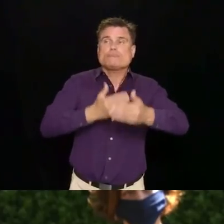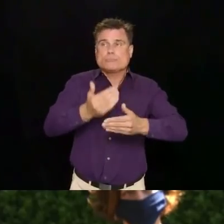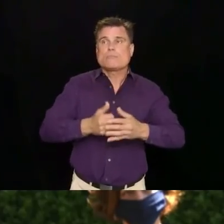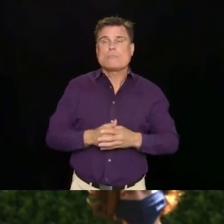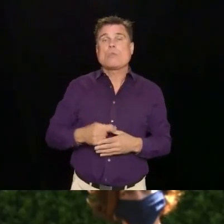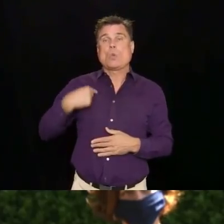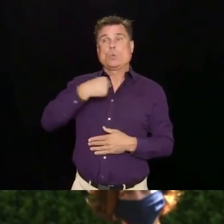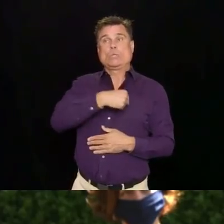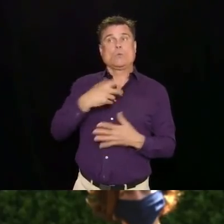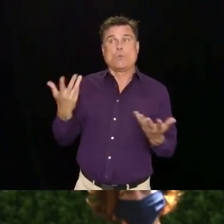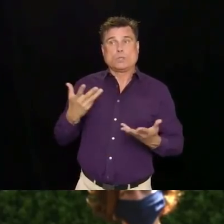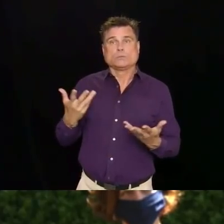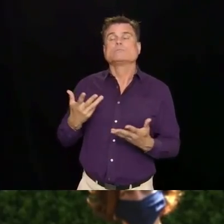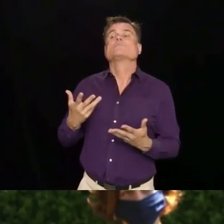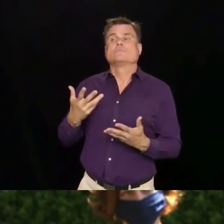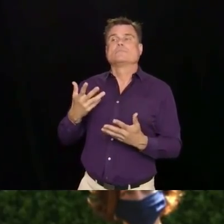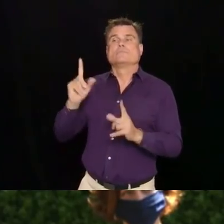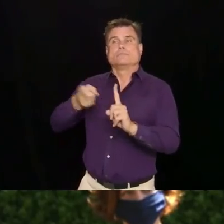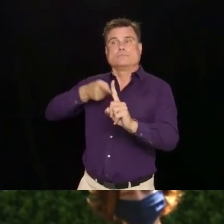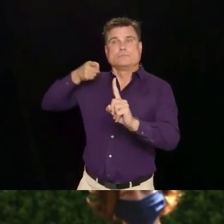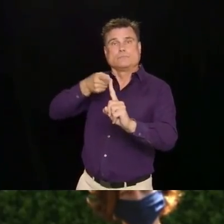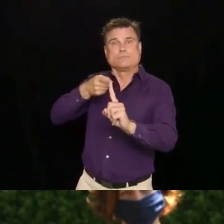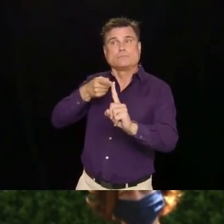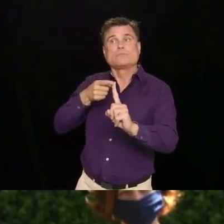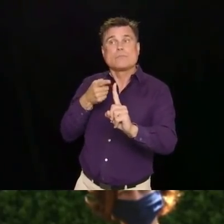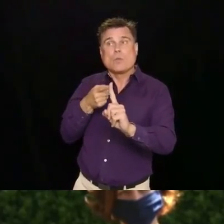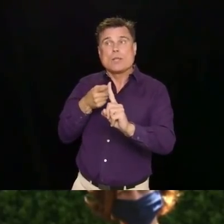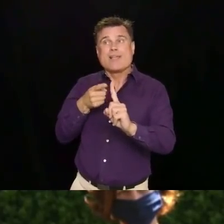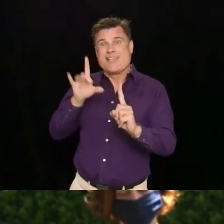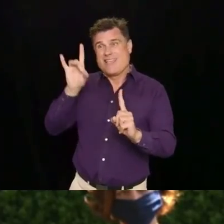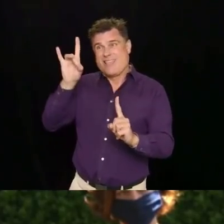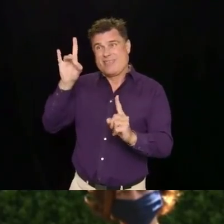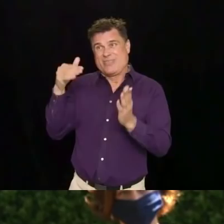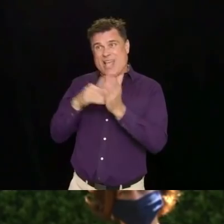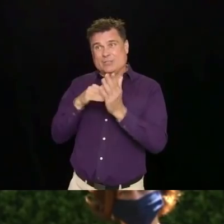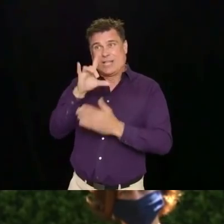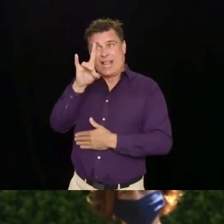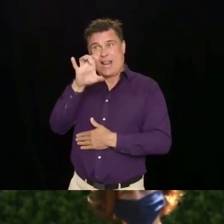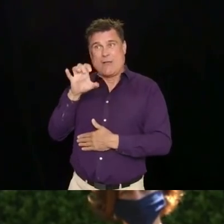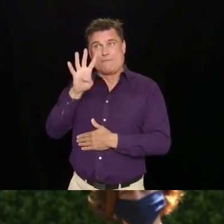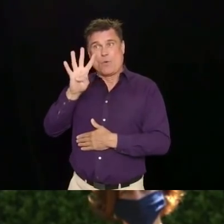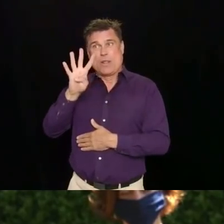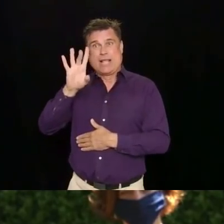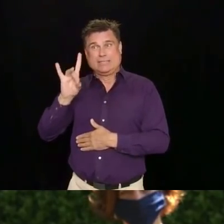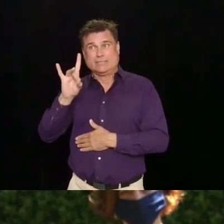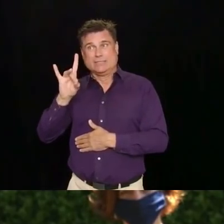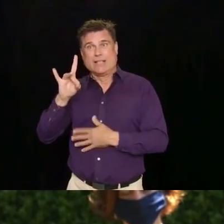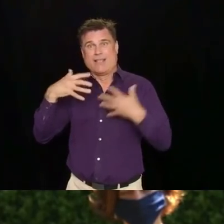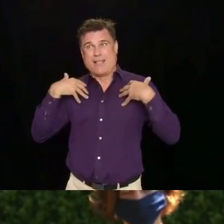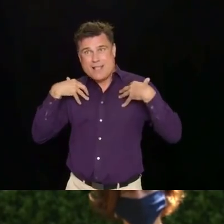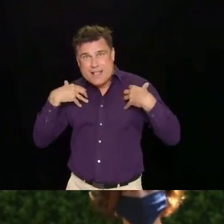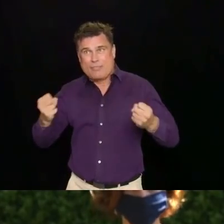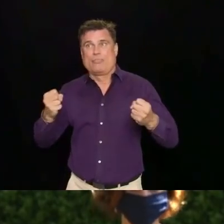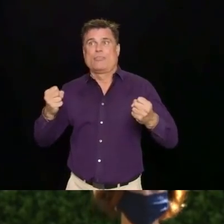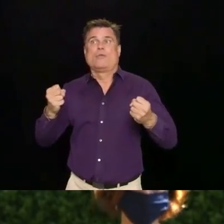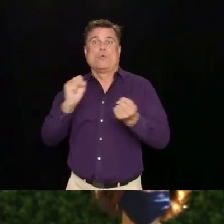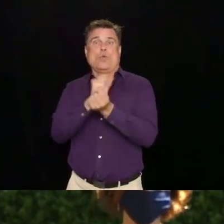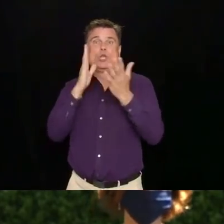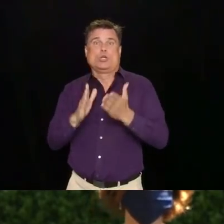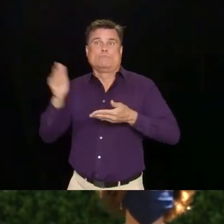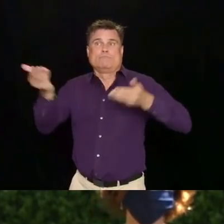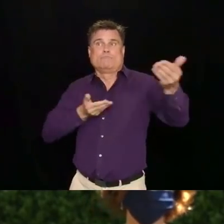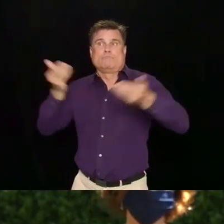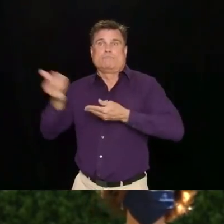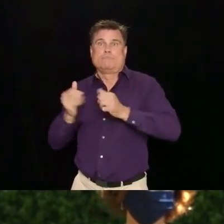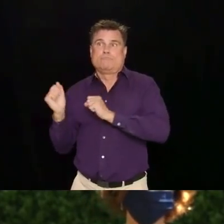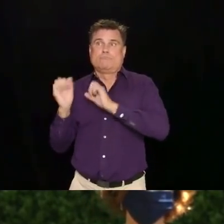site order. That meant assigning 8,848 healthcare workers who are at multiple sites to one site, but